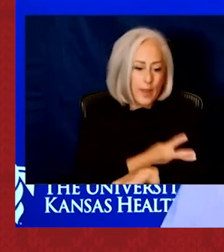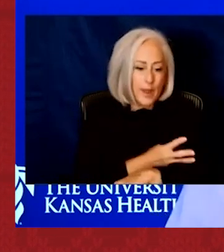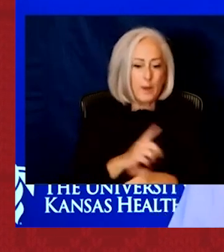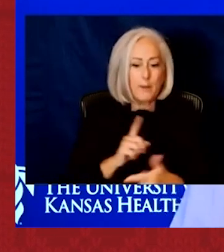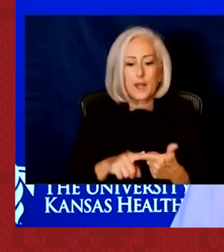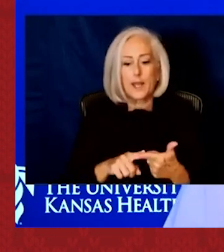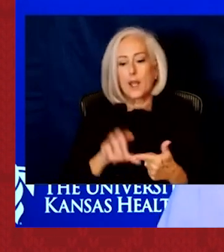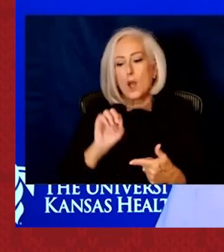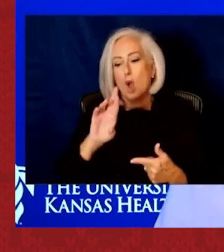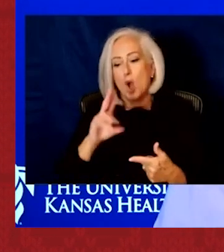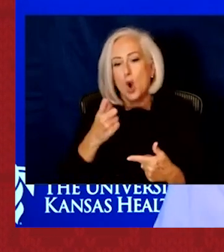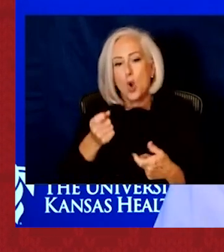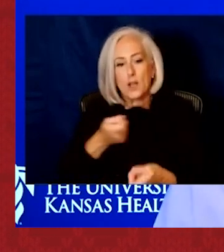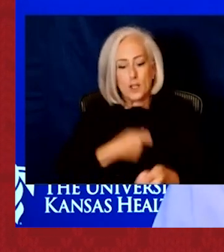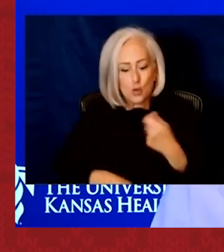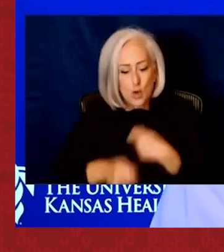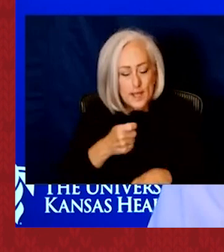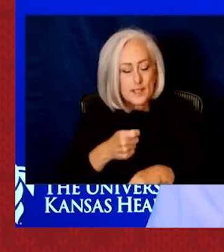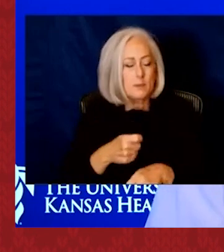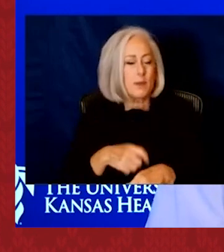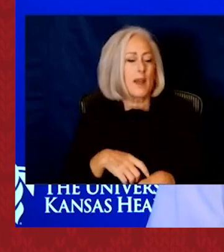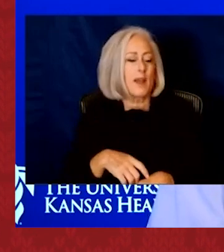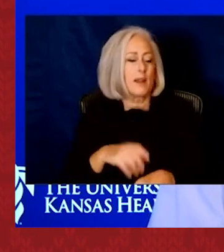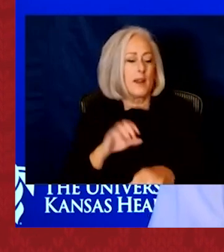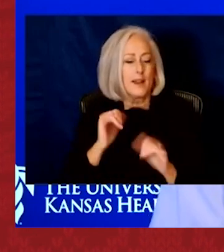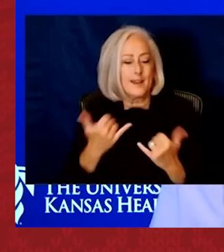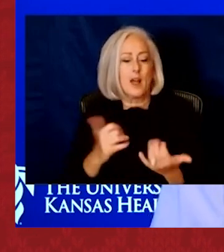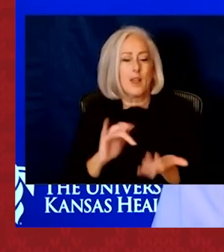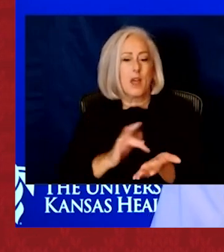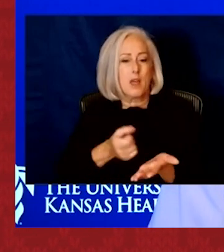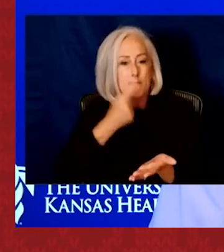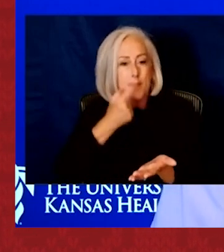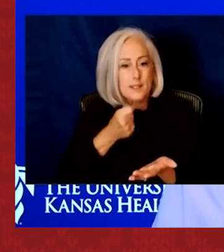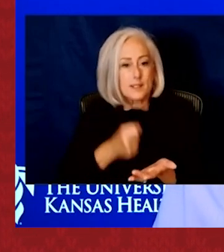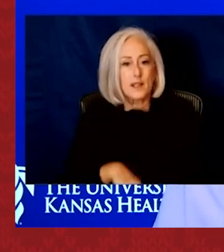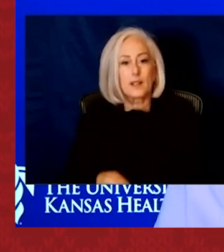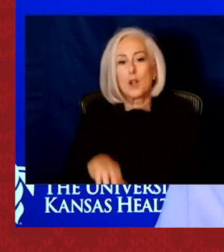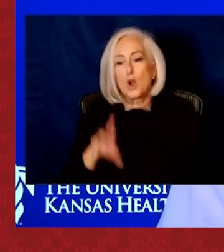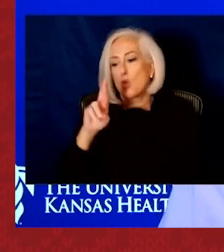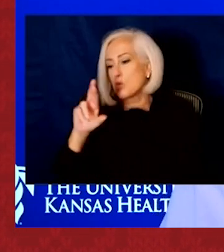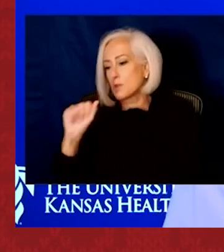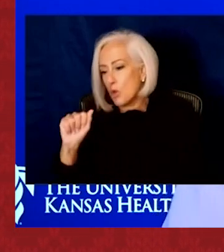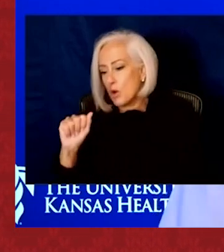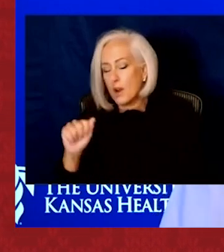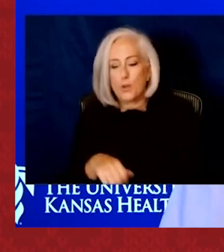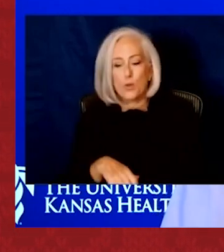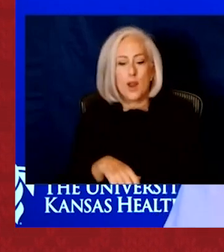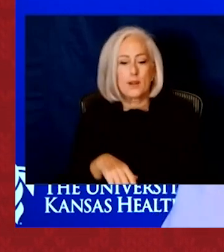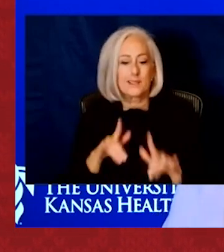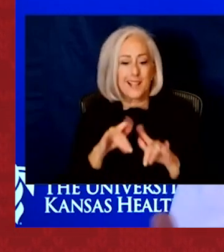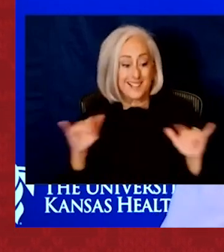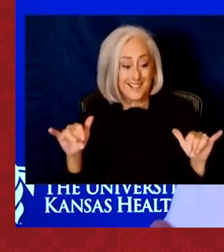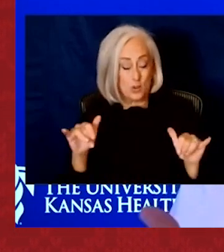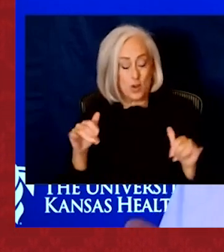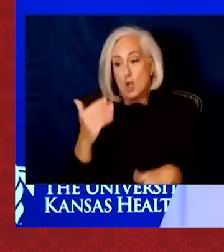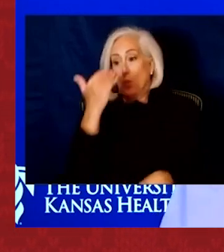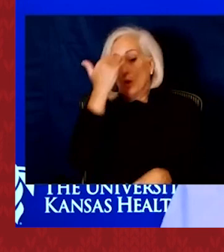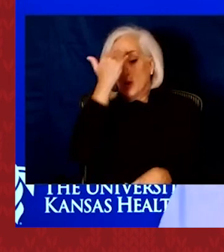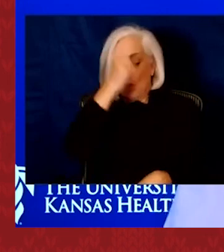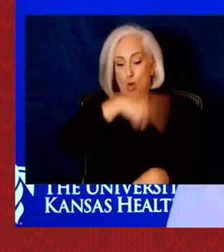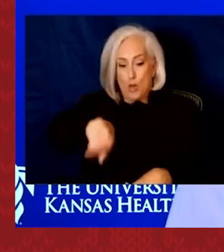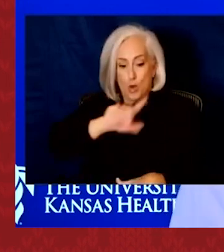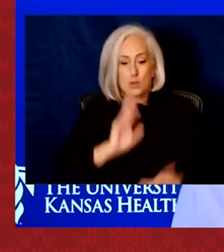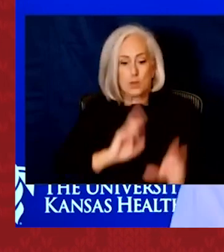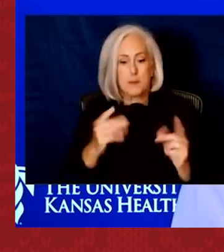on immunosuppression, whether it's a rheumatologic disease and need to be on immunosuppression, we know unequivocally that those people are more at risk of